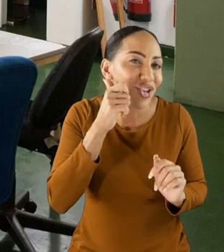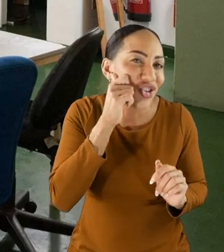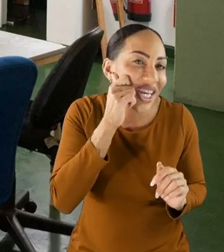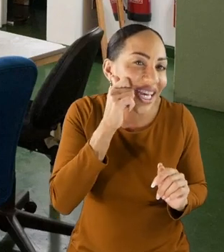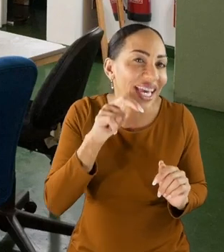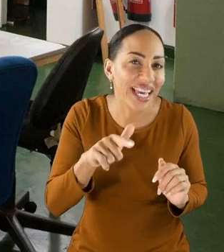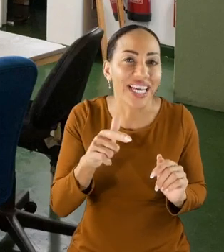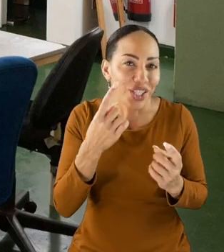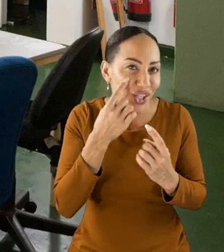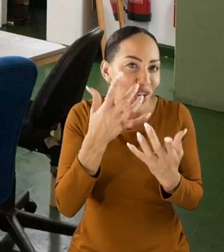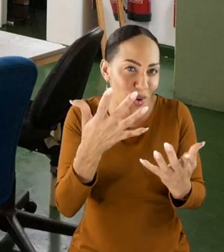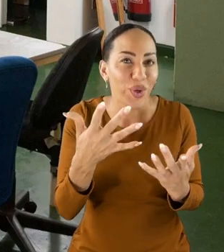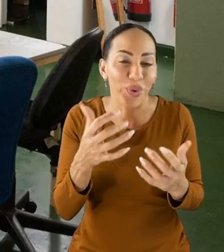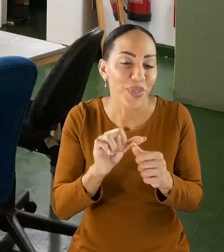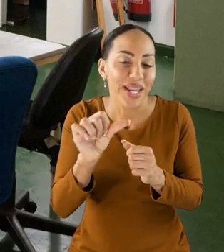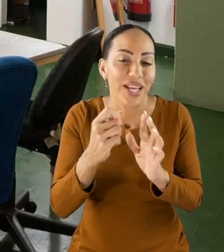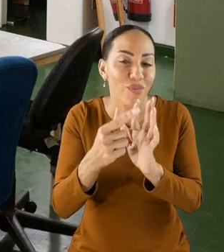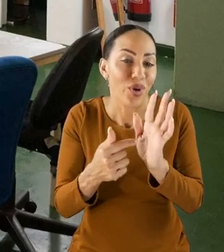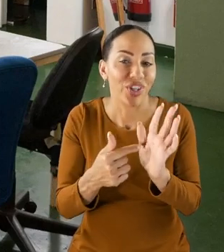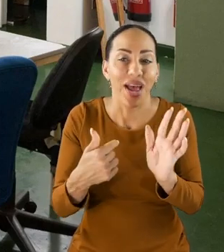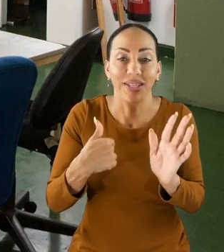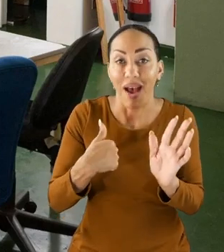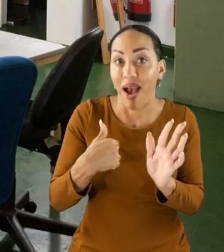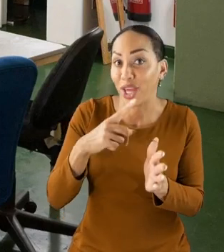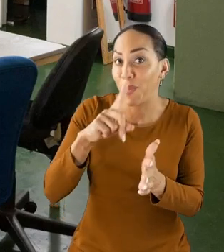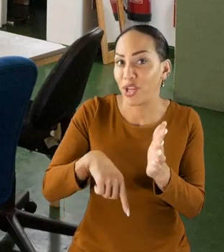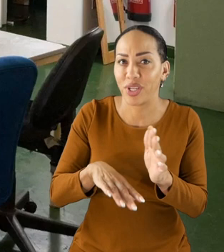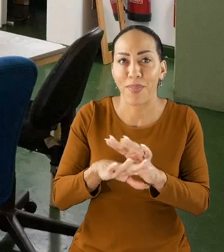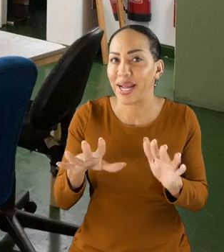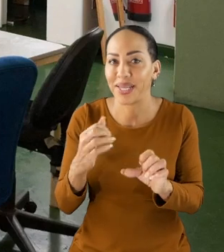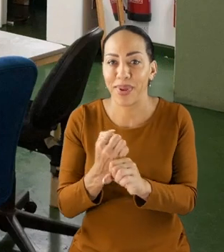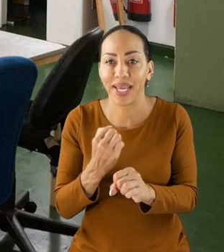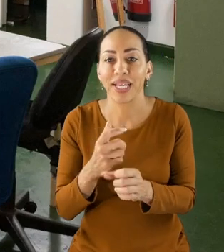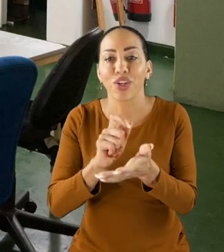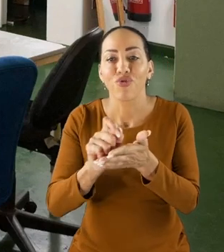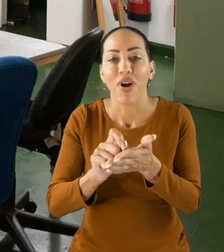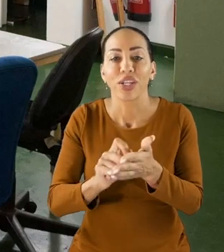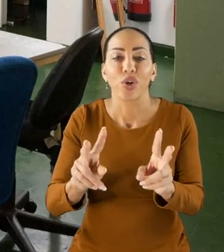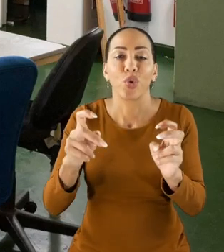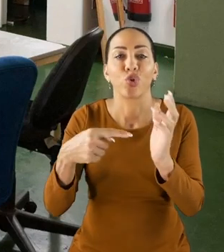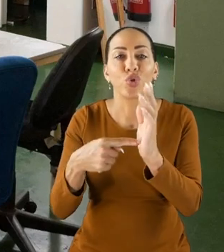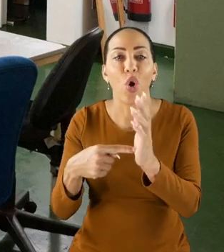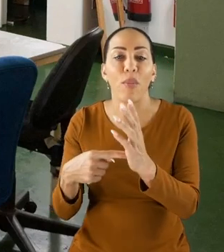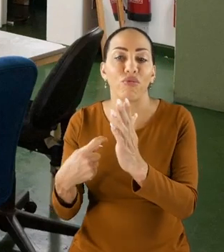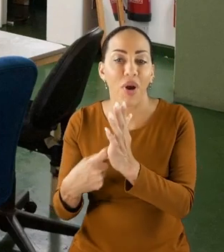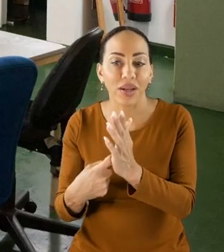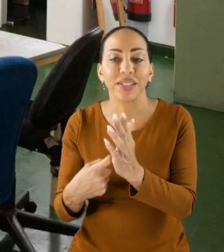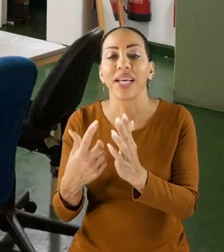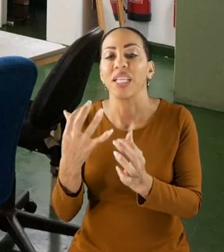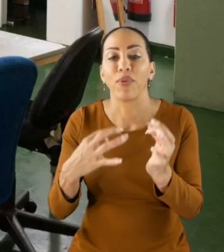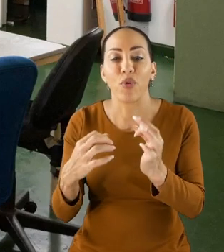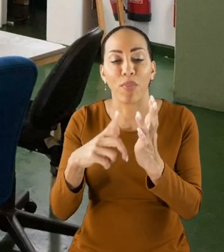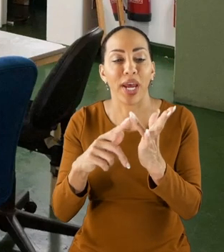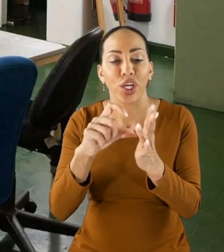because actually I commissioned it, but I didn't make it. It's a writer called Tom Riles, and it's performed by a performer called